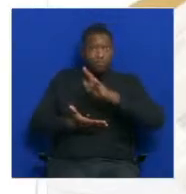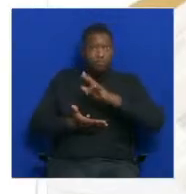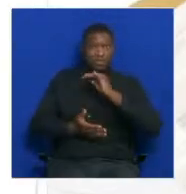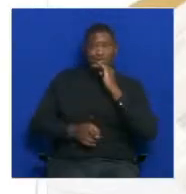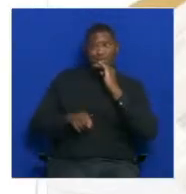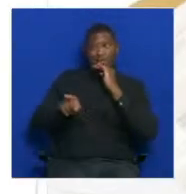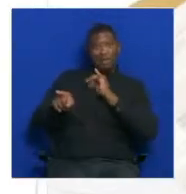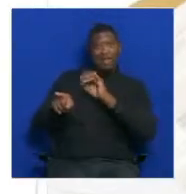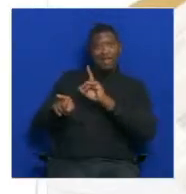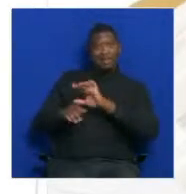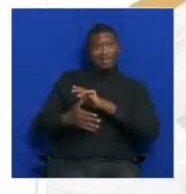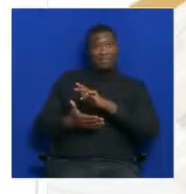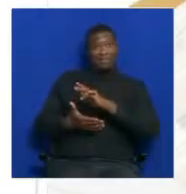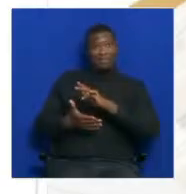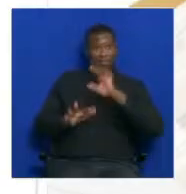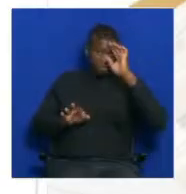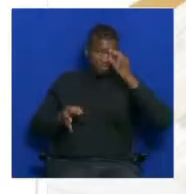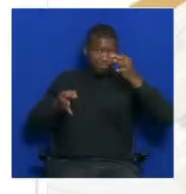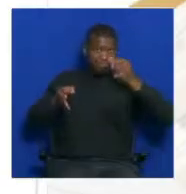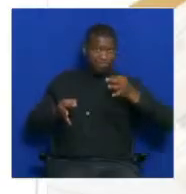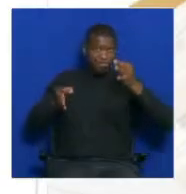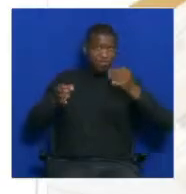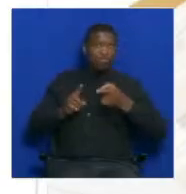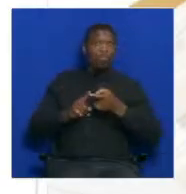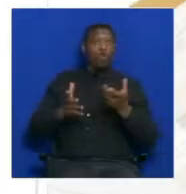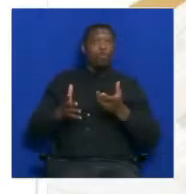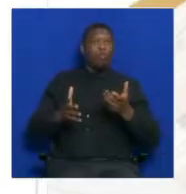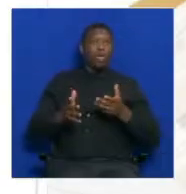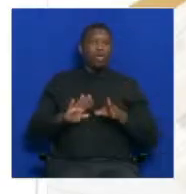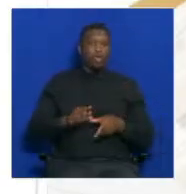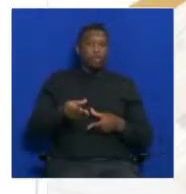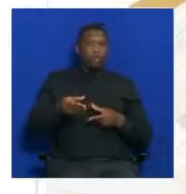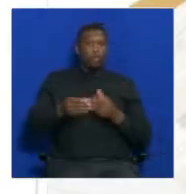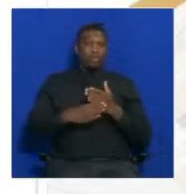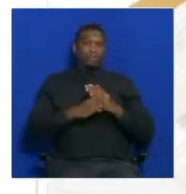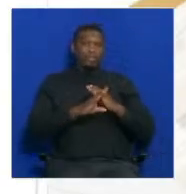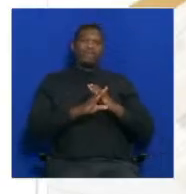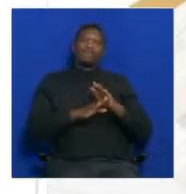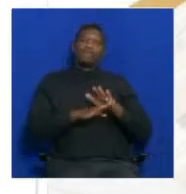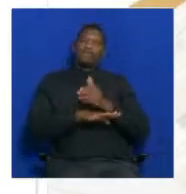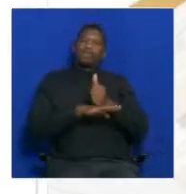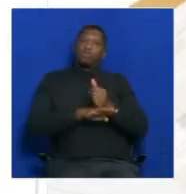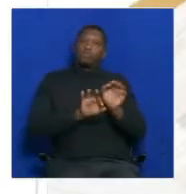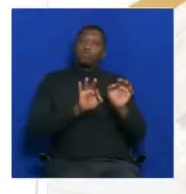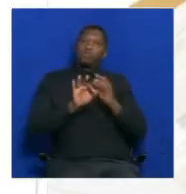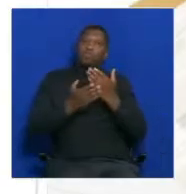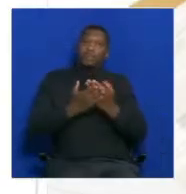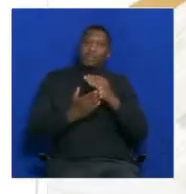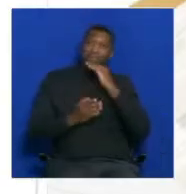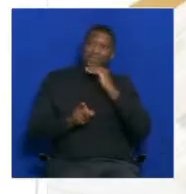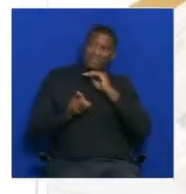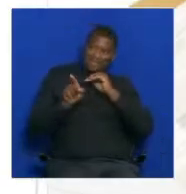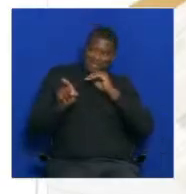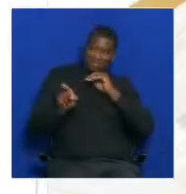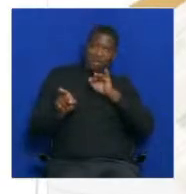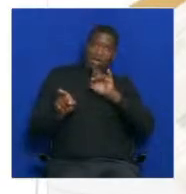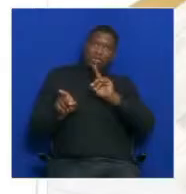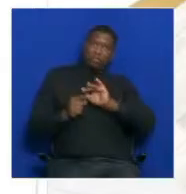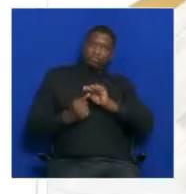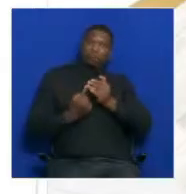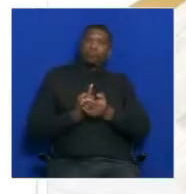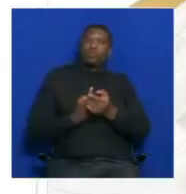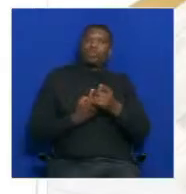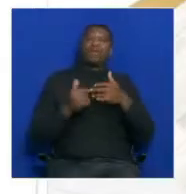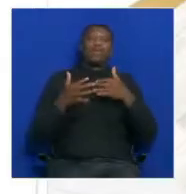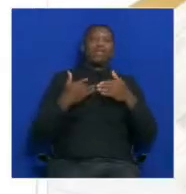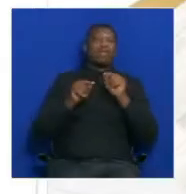rests on a documented defensible foundation, and the ID is protected against the very allegations that